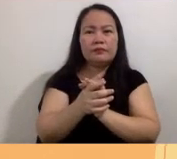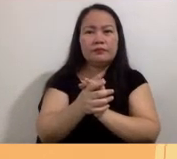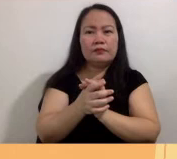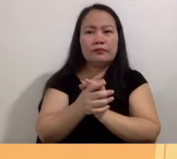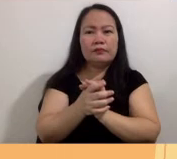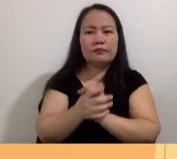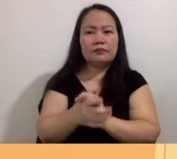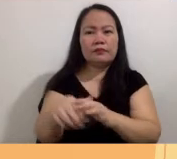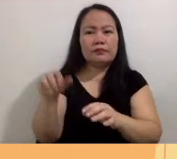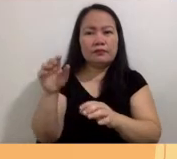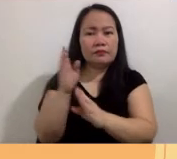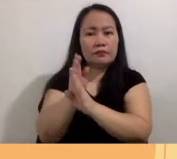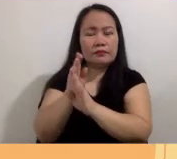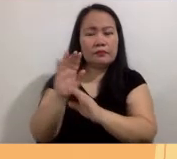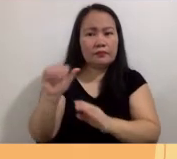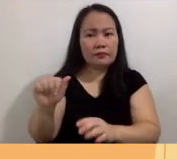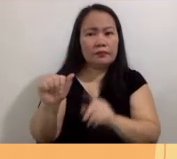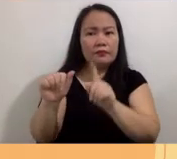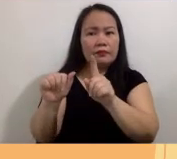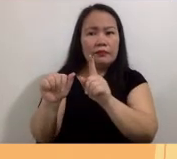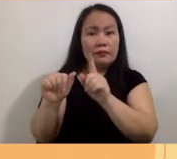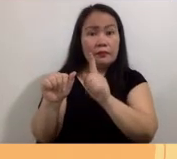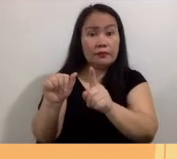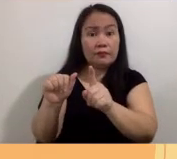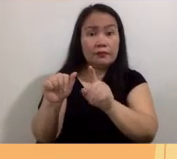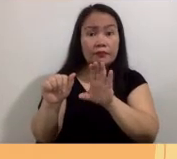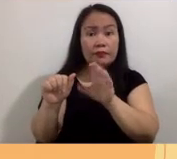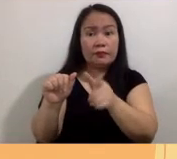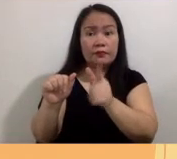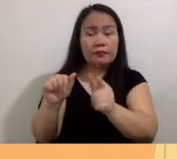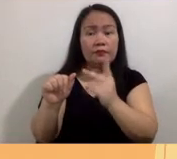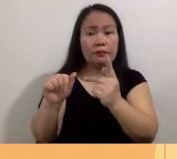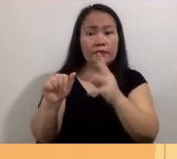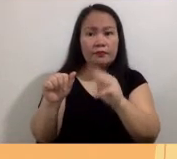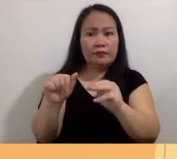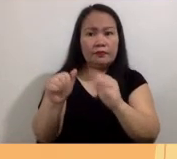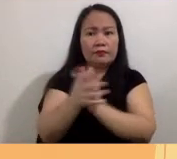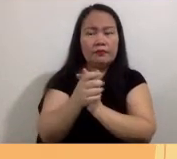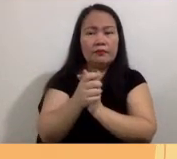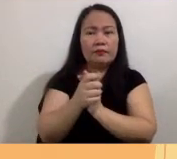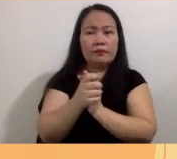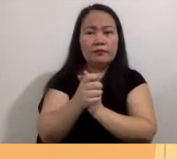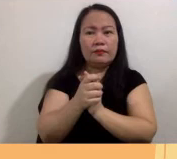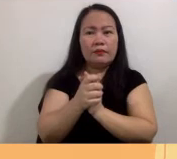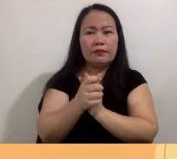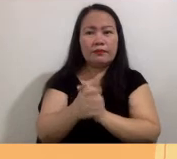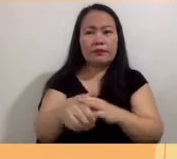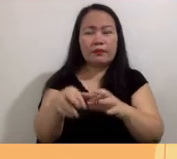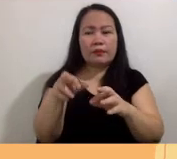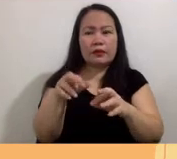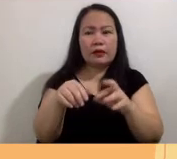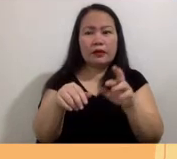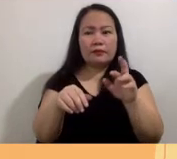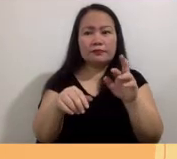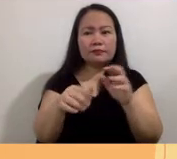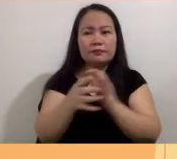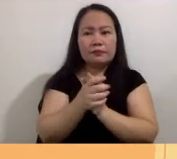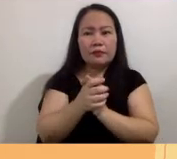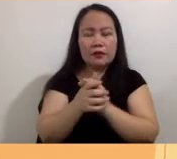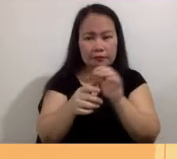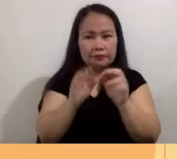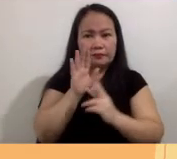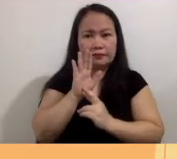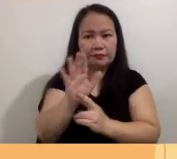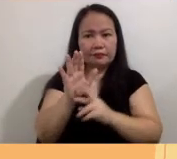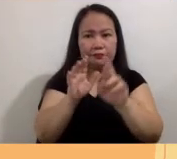120 kilometers. Ang rate nila, so ito na nga, ni-represent natin. So, ang rate ni bus B ay R. We